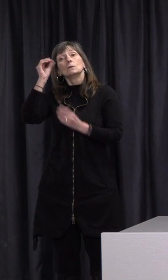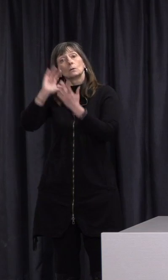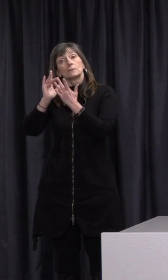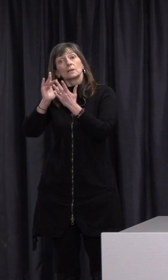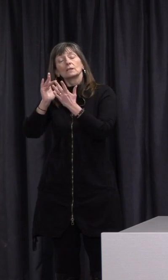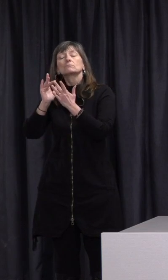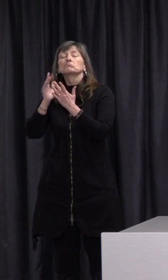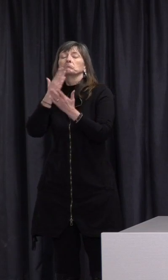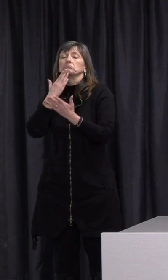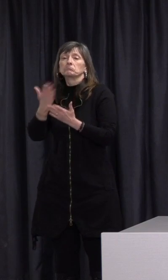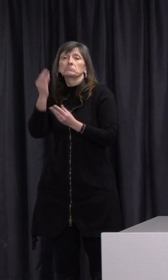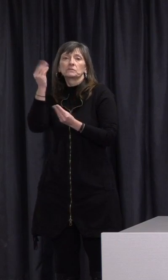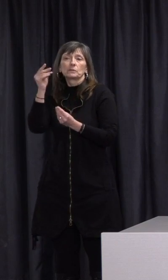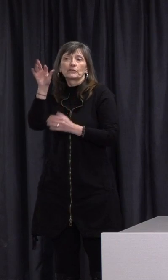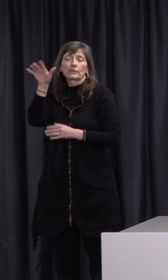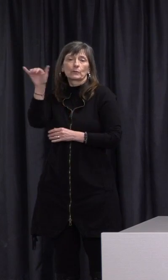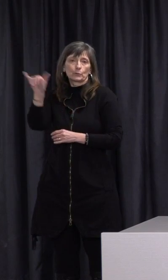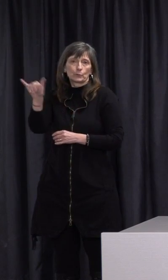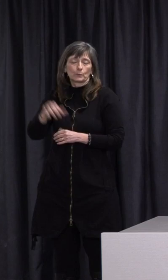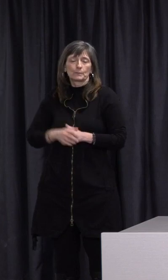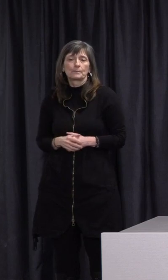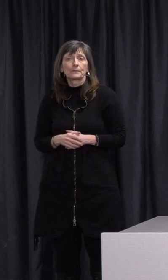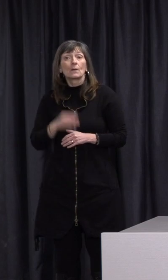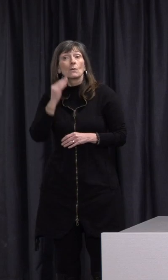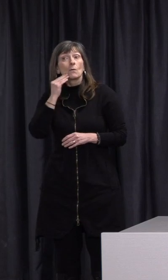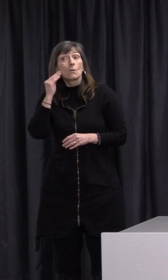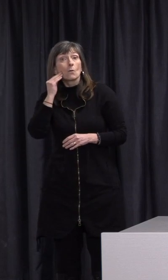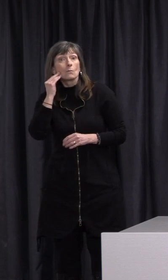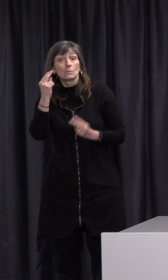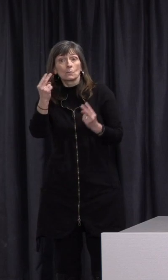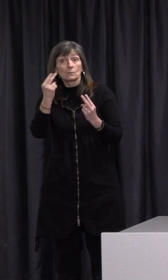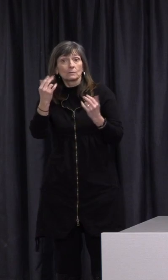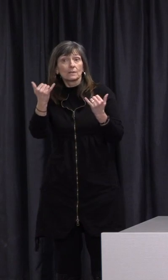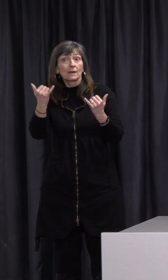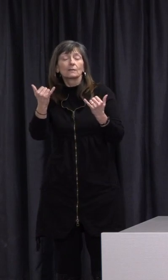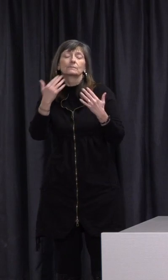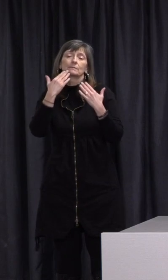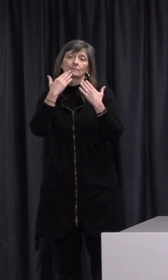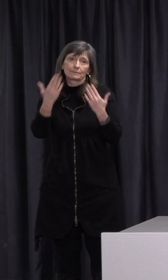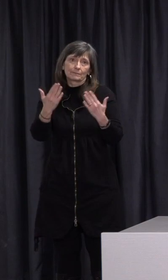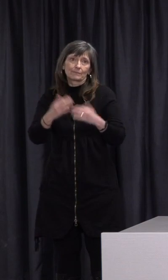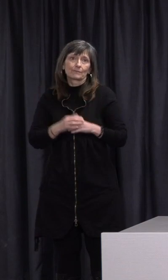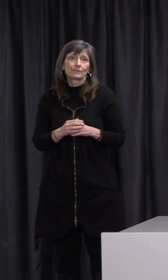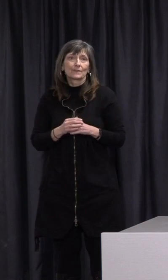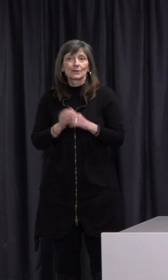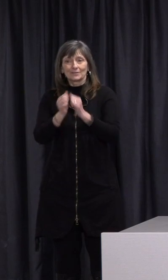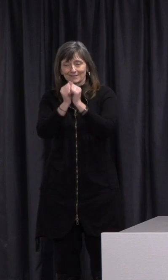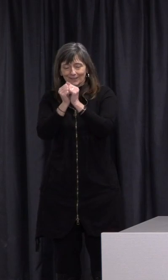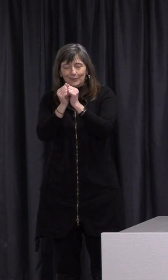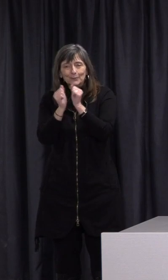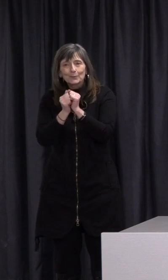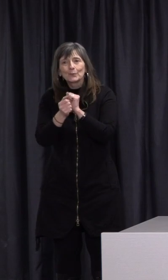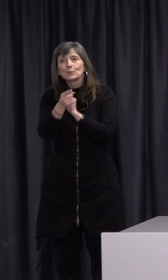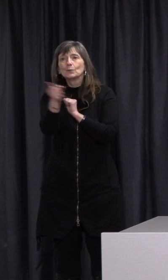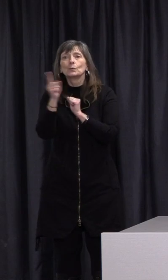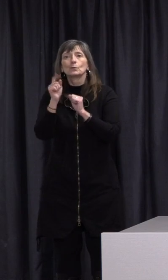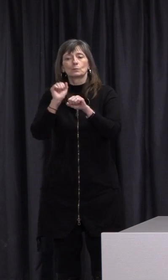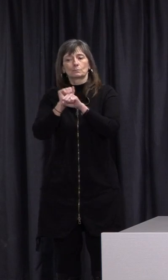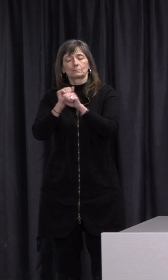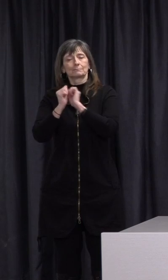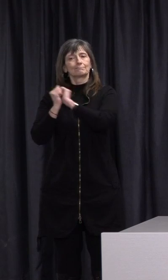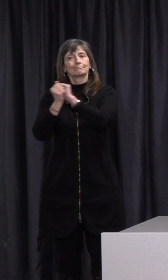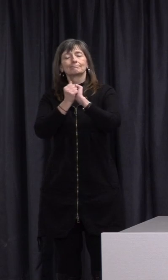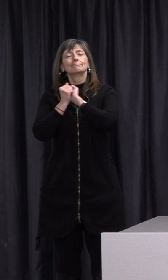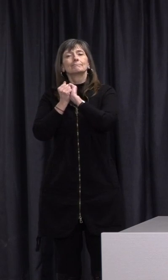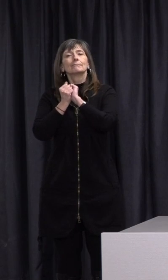information. To those of you at home and tuned in, thank you. We are in this together, and only by working together can we prevent